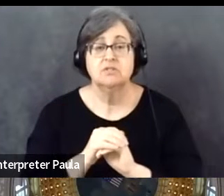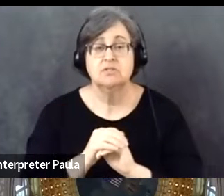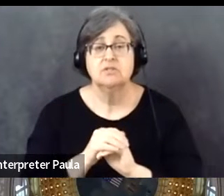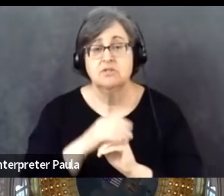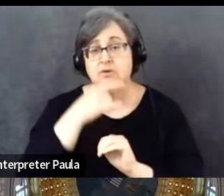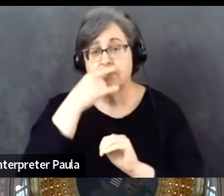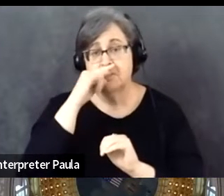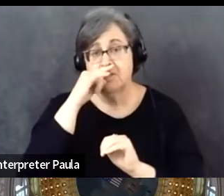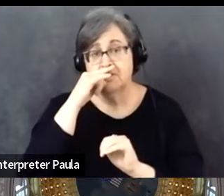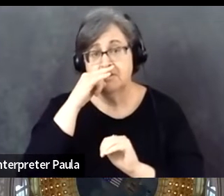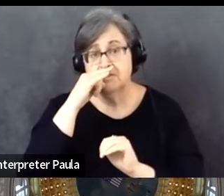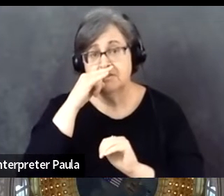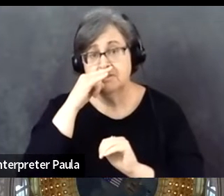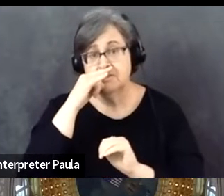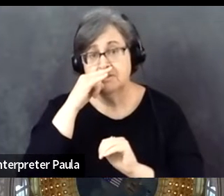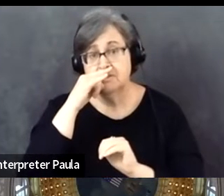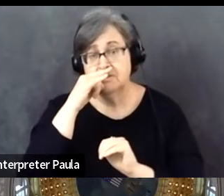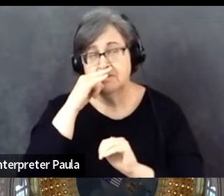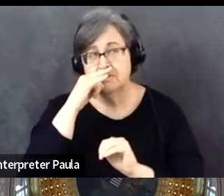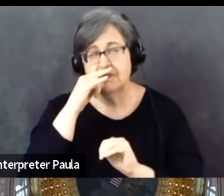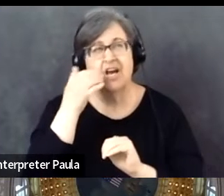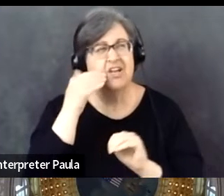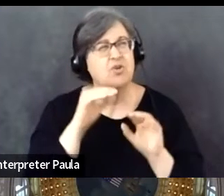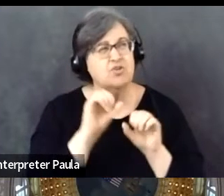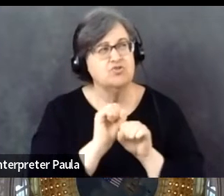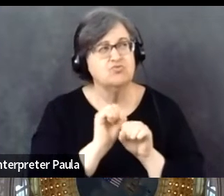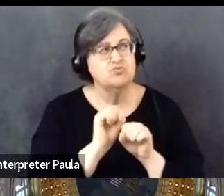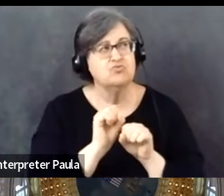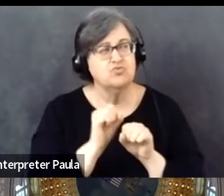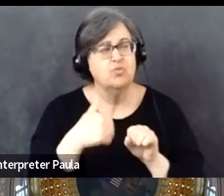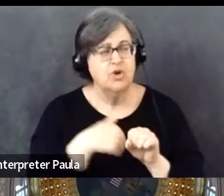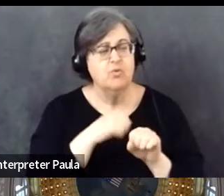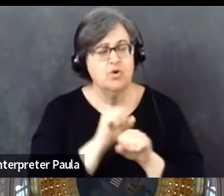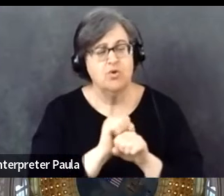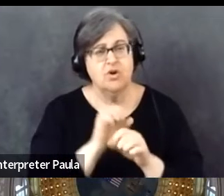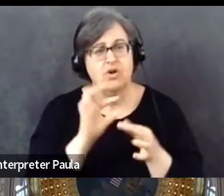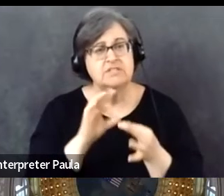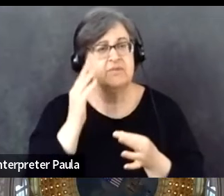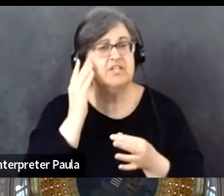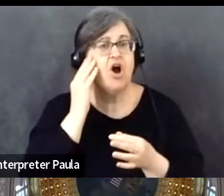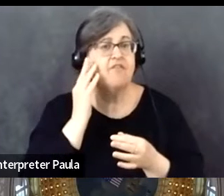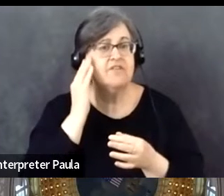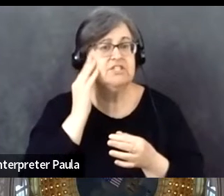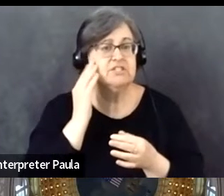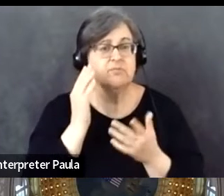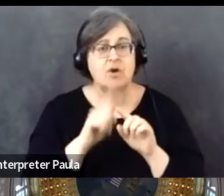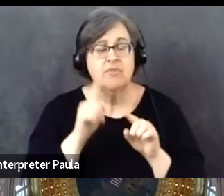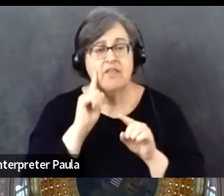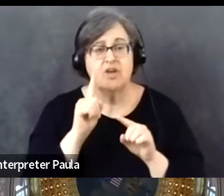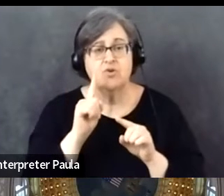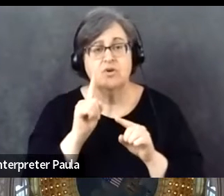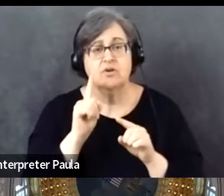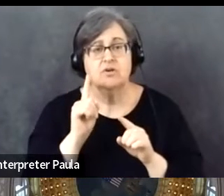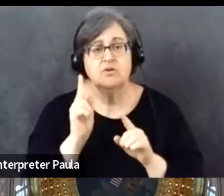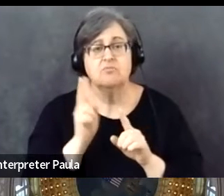that have this person, I know this group was working on specific to autism, but I think it would apply, they were going to make it apply